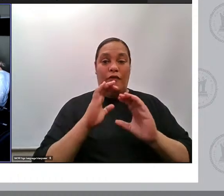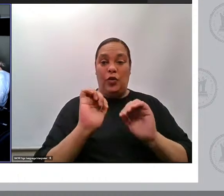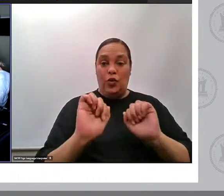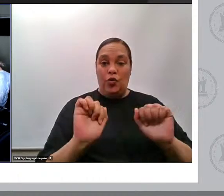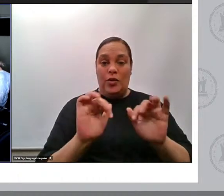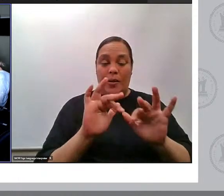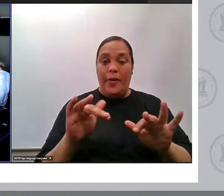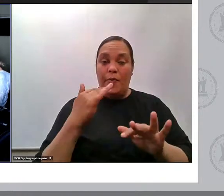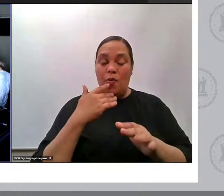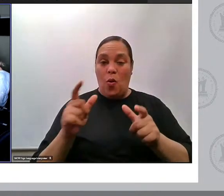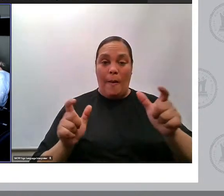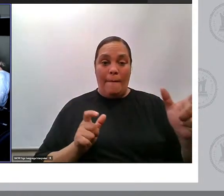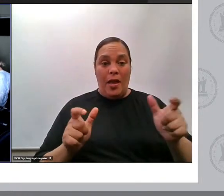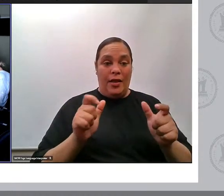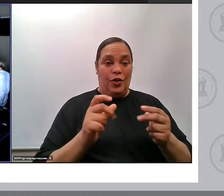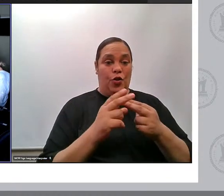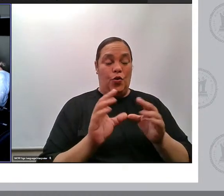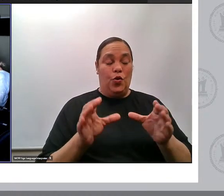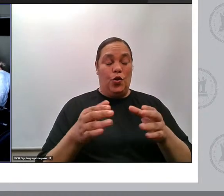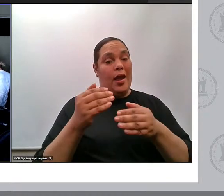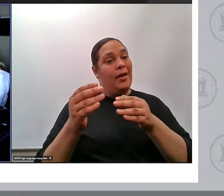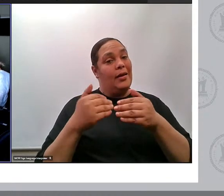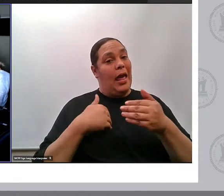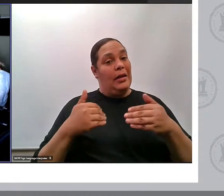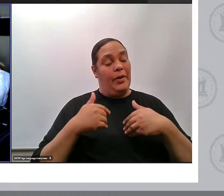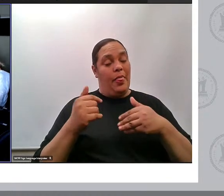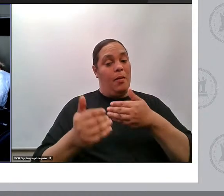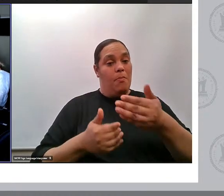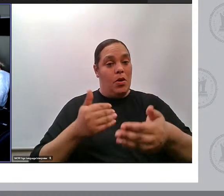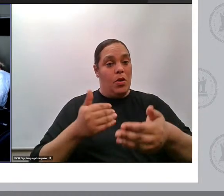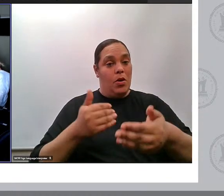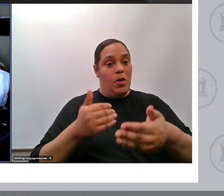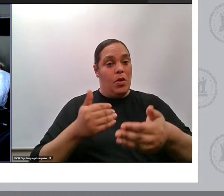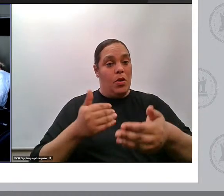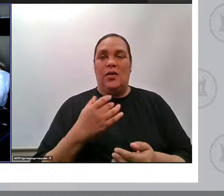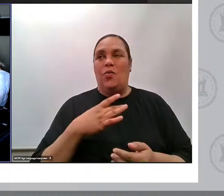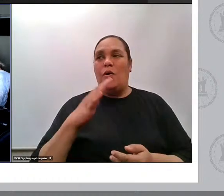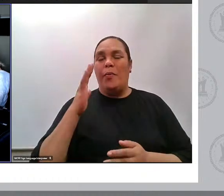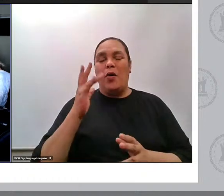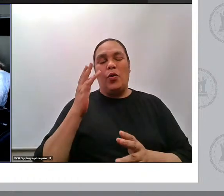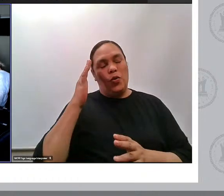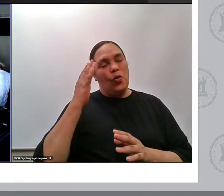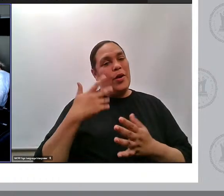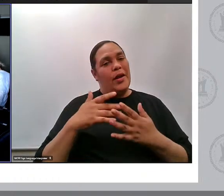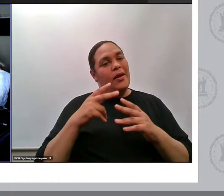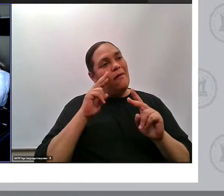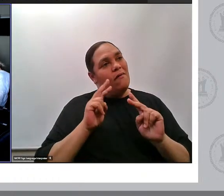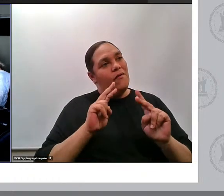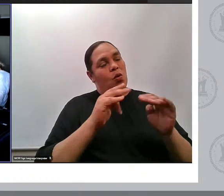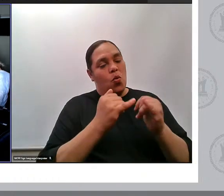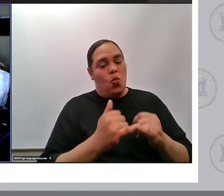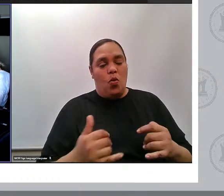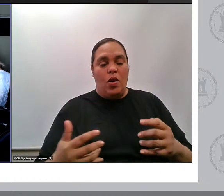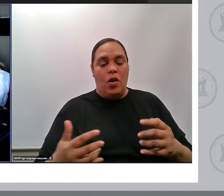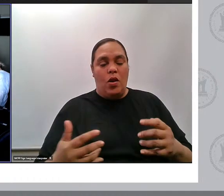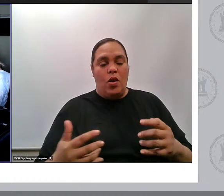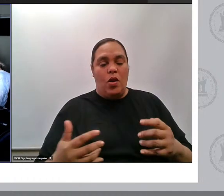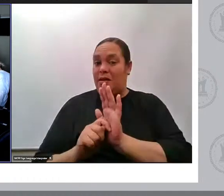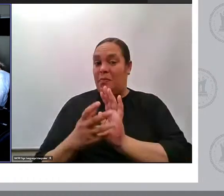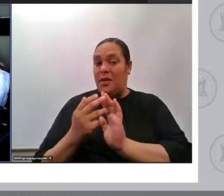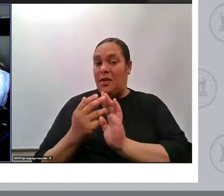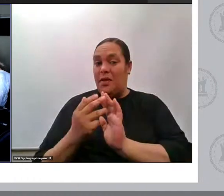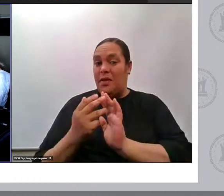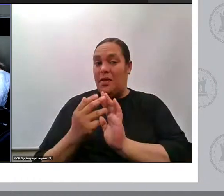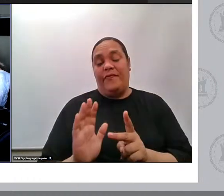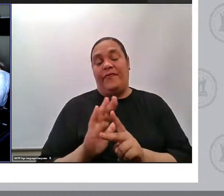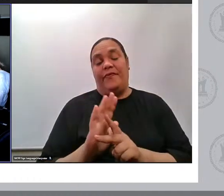people who are managing and administering the process, any view around alignment of terms? The